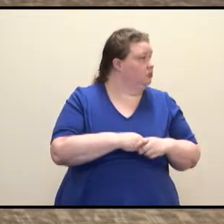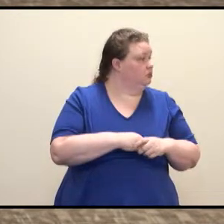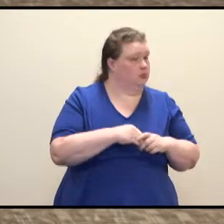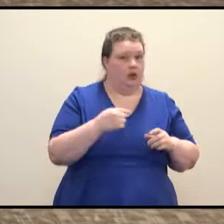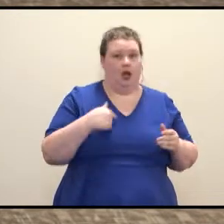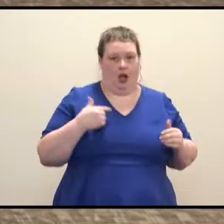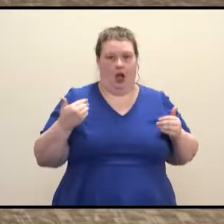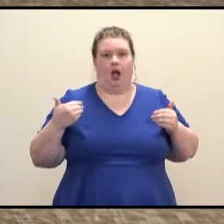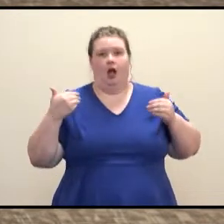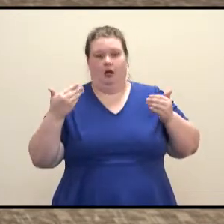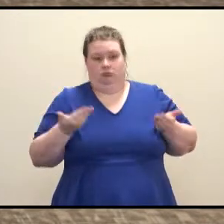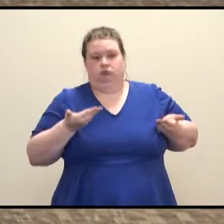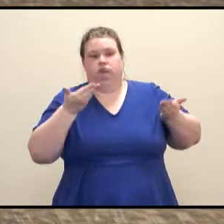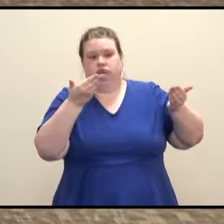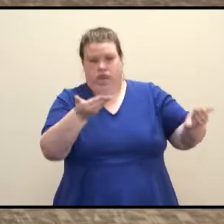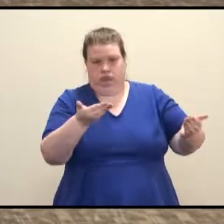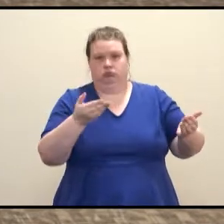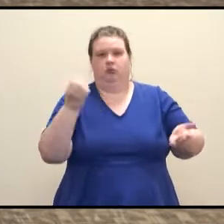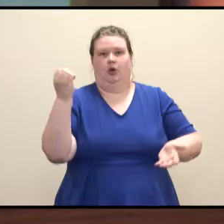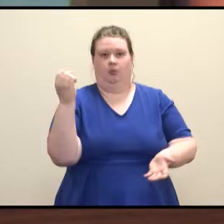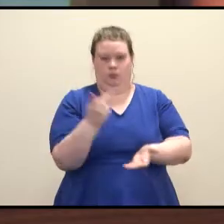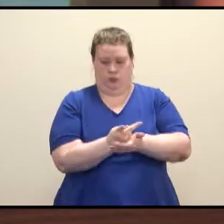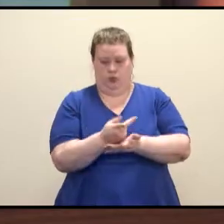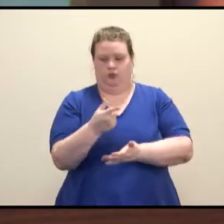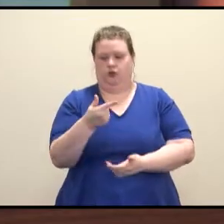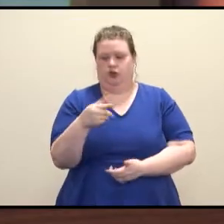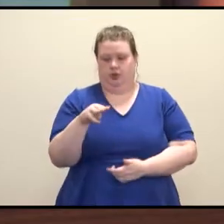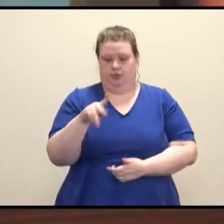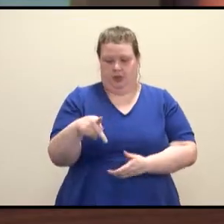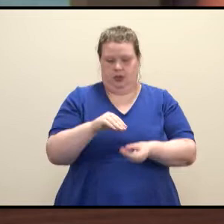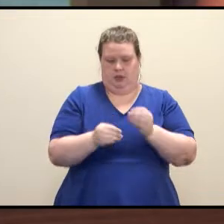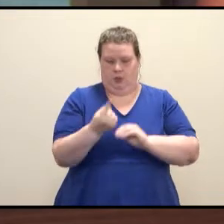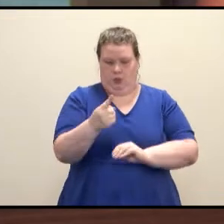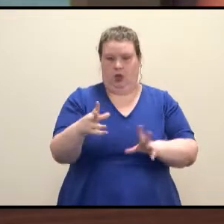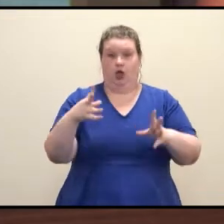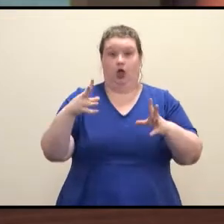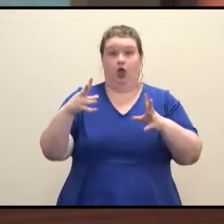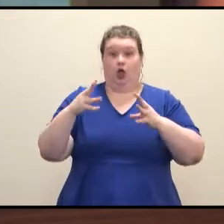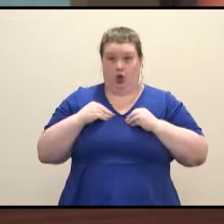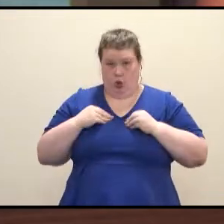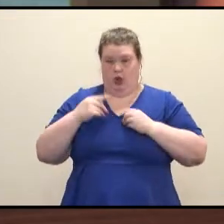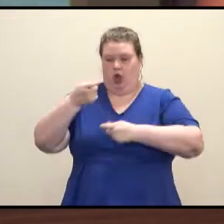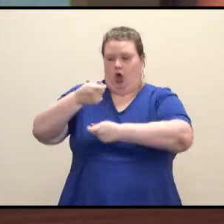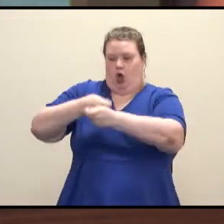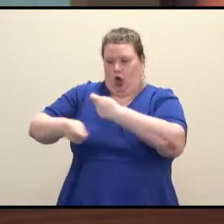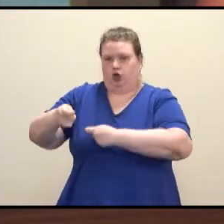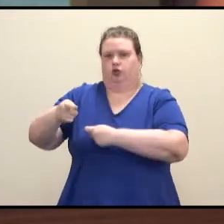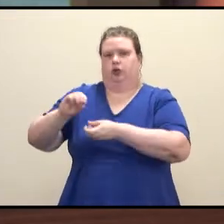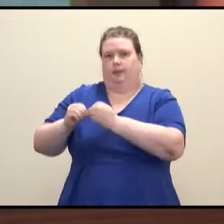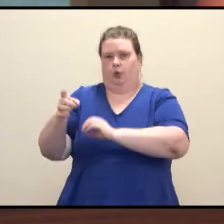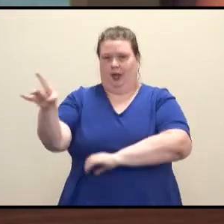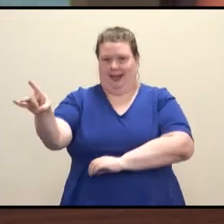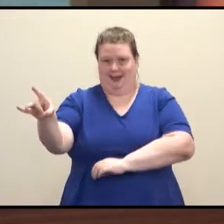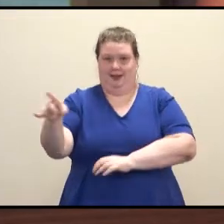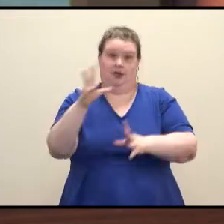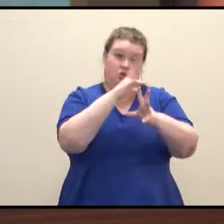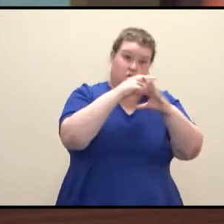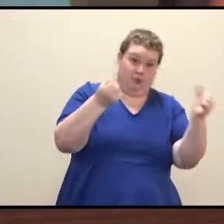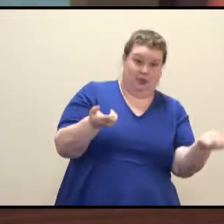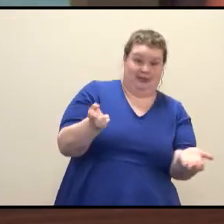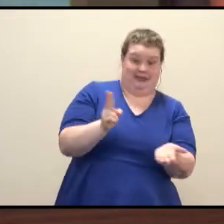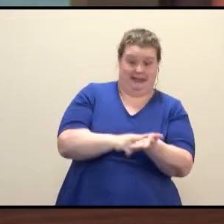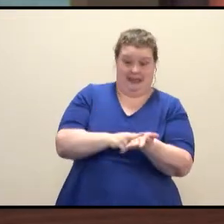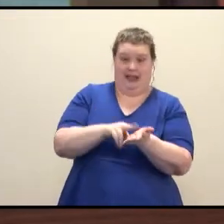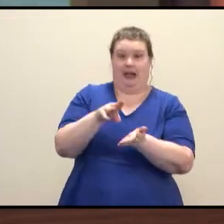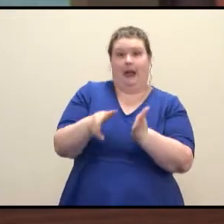I move that we approve GMP number 1 for Waco High School, including alternate number 8, that we authorize the superintendent to sign amendment number 1 with Rogers